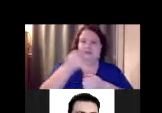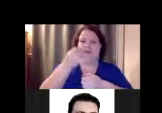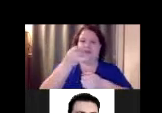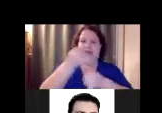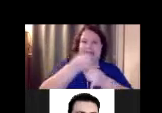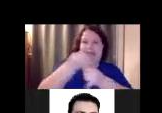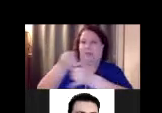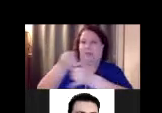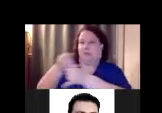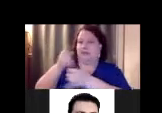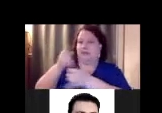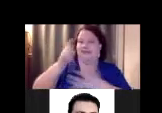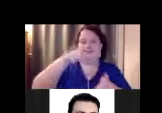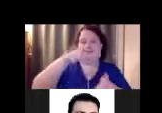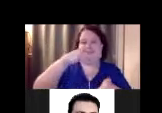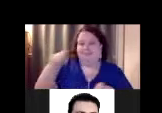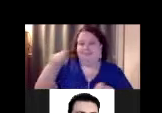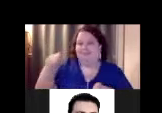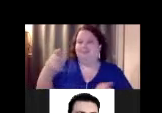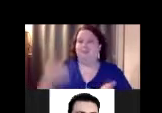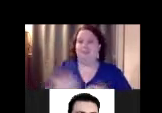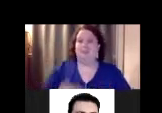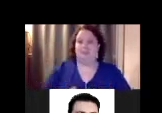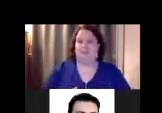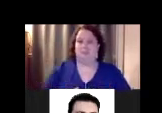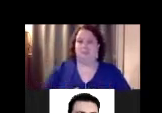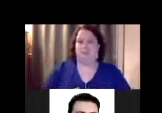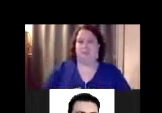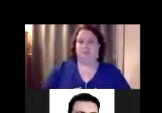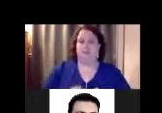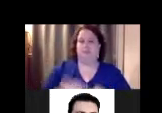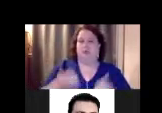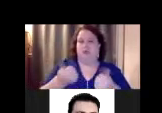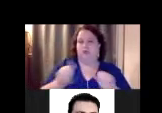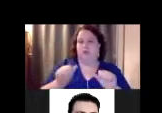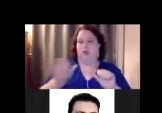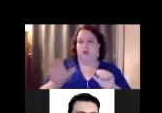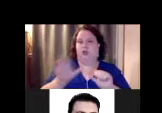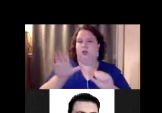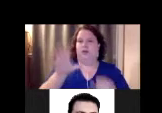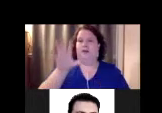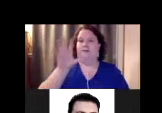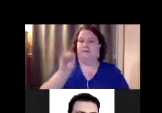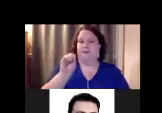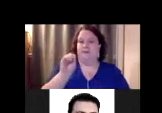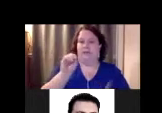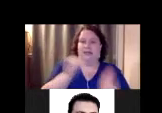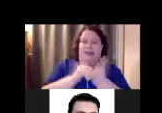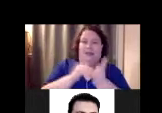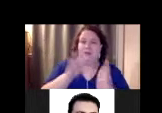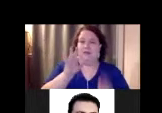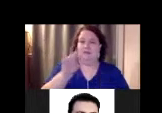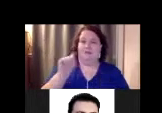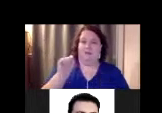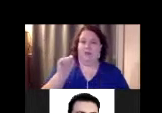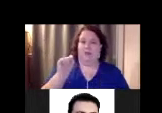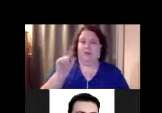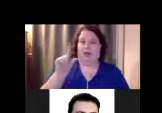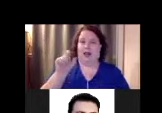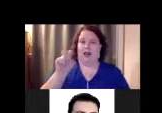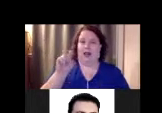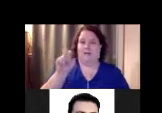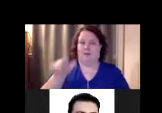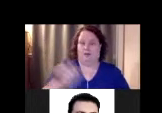to back out to like that 50,000 square foot level. And so, or 50,000 foot level. And so really, as we